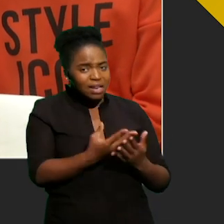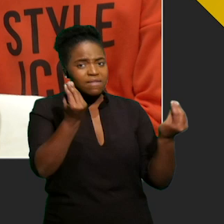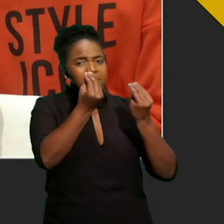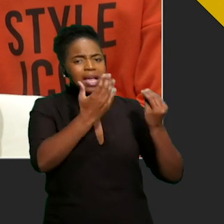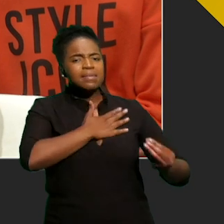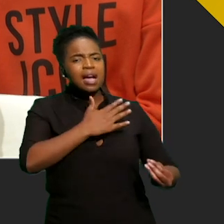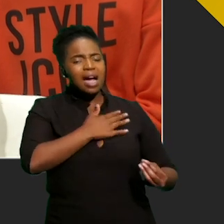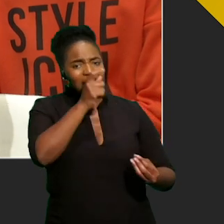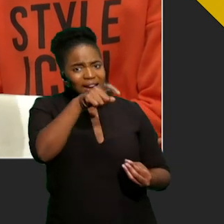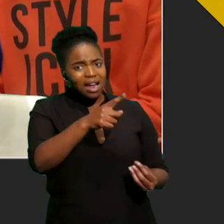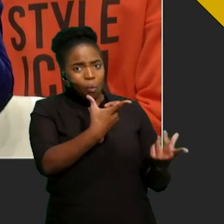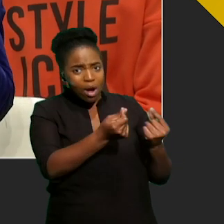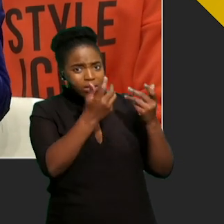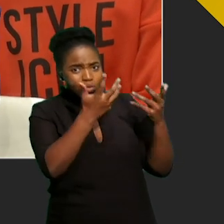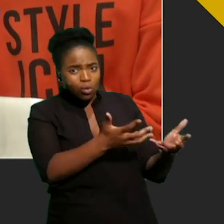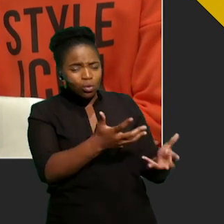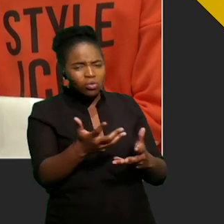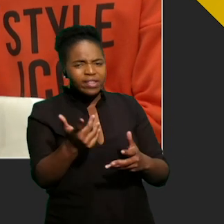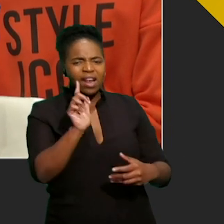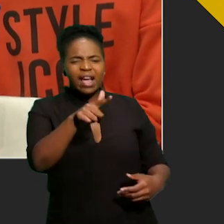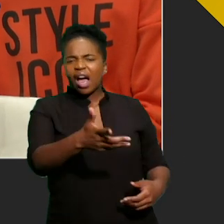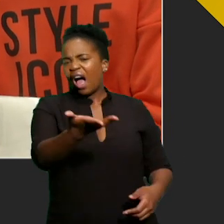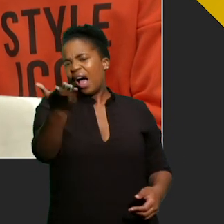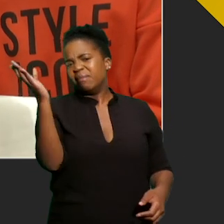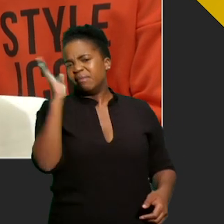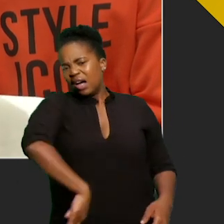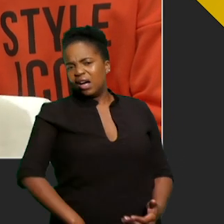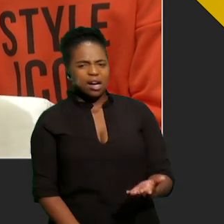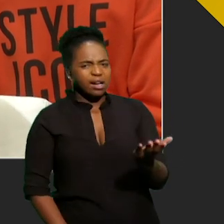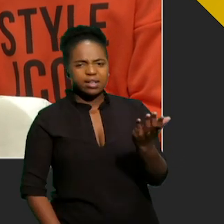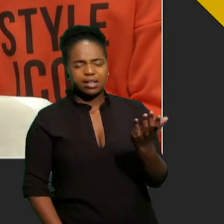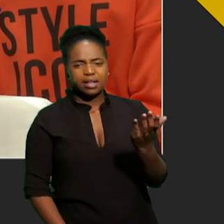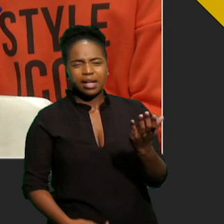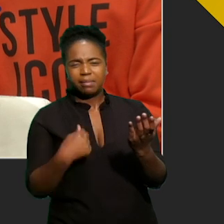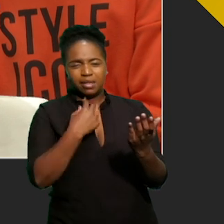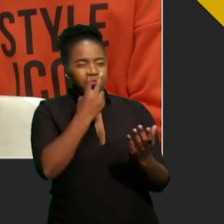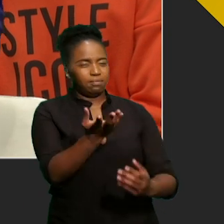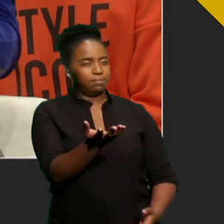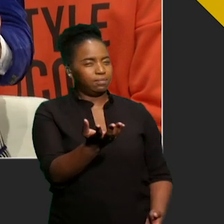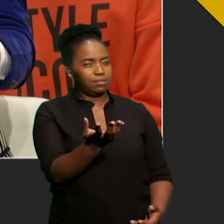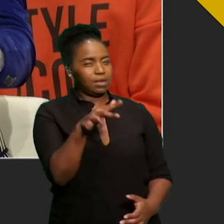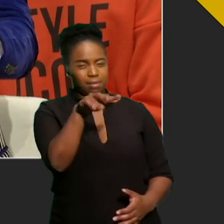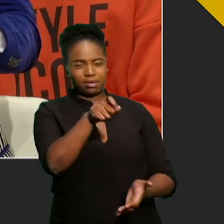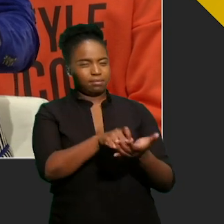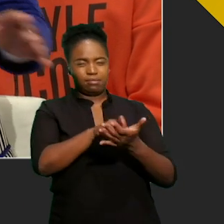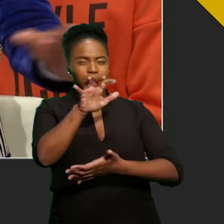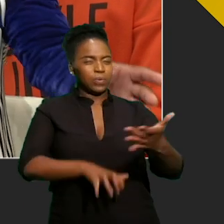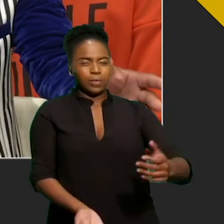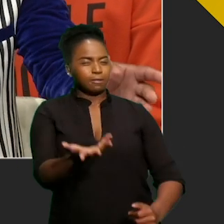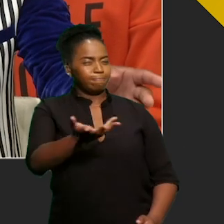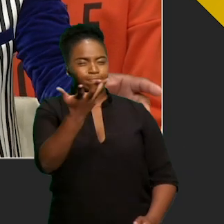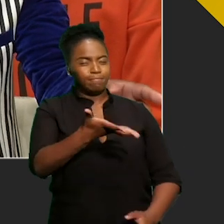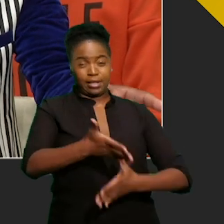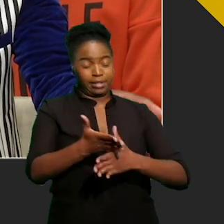real. Then after I realized ukuthi no, akayenza, this is a fake news. This way bani qala ubona khona, but this thing of journalist, it doesn't